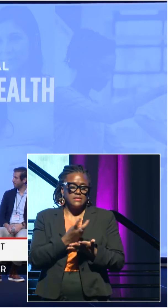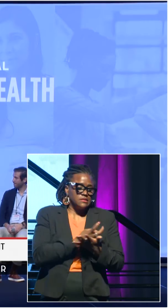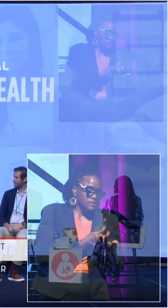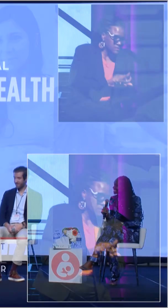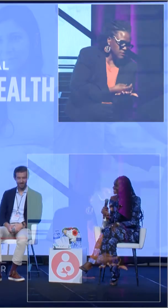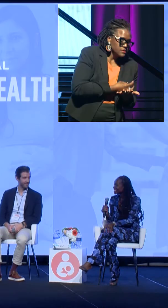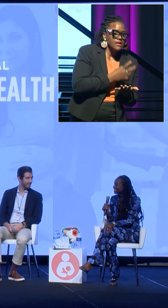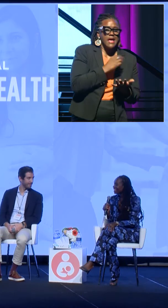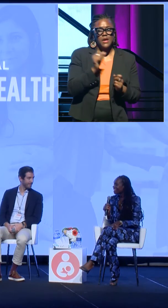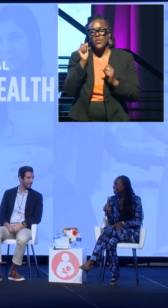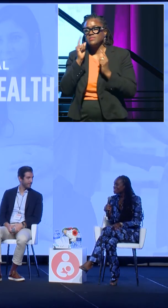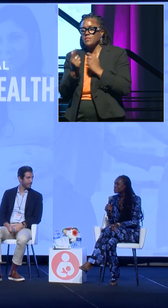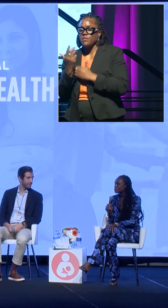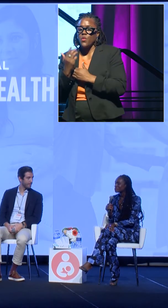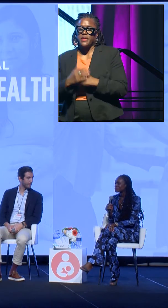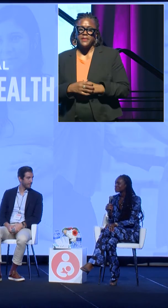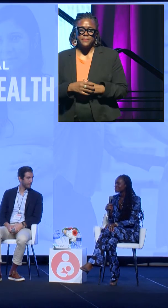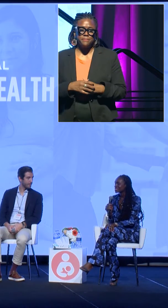morning.